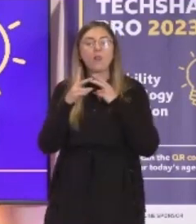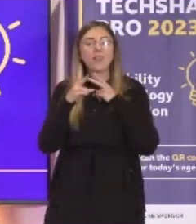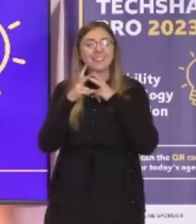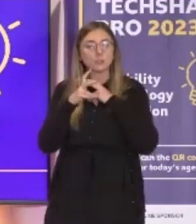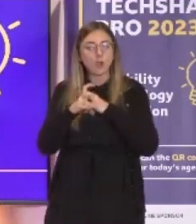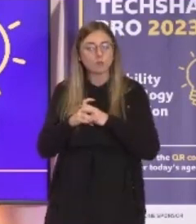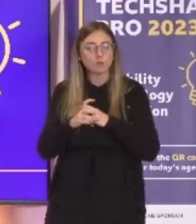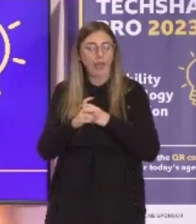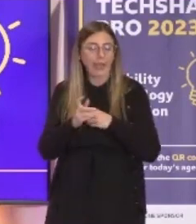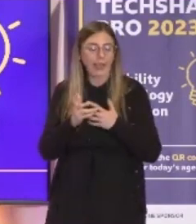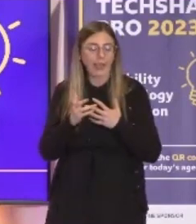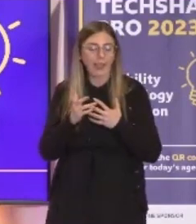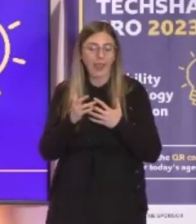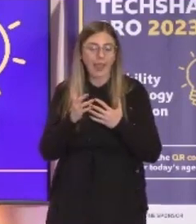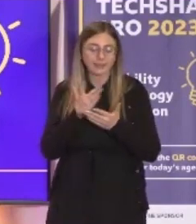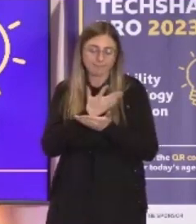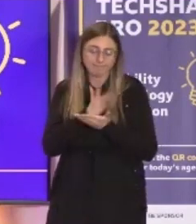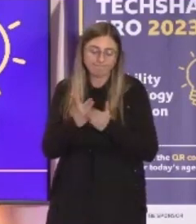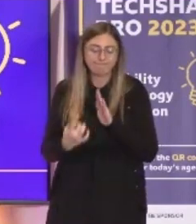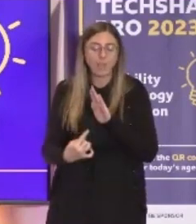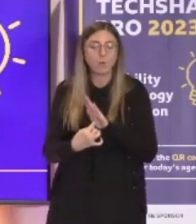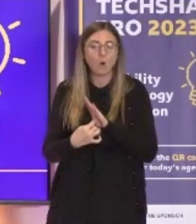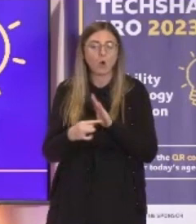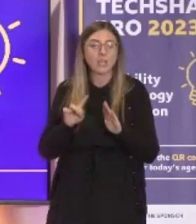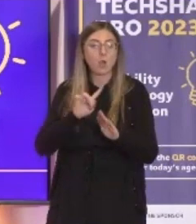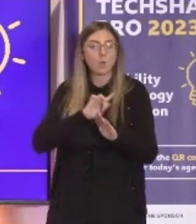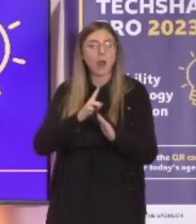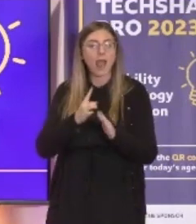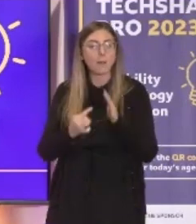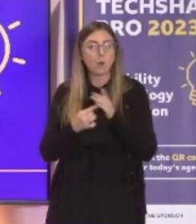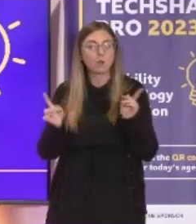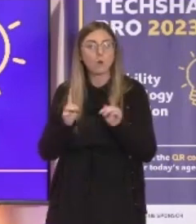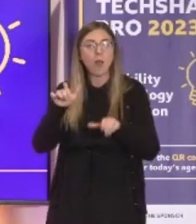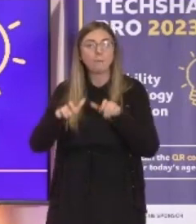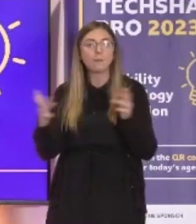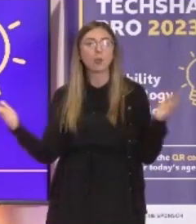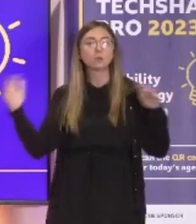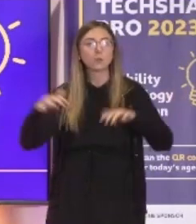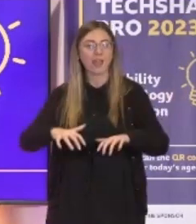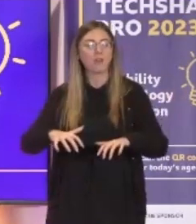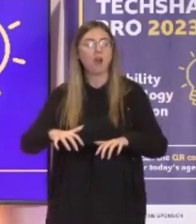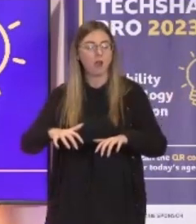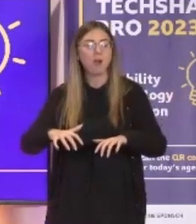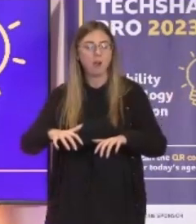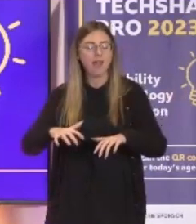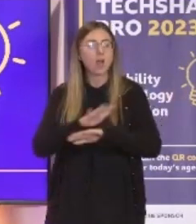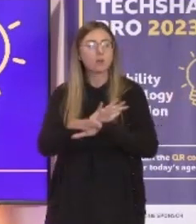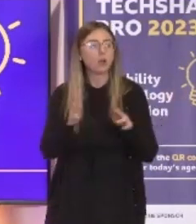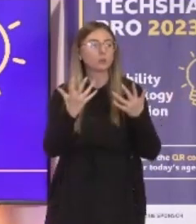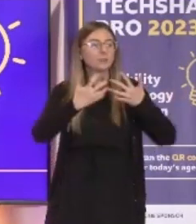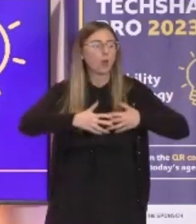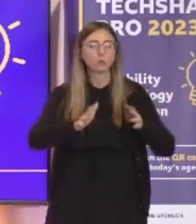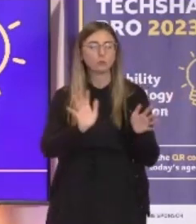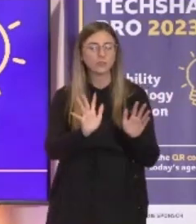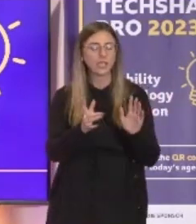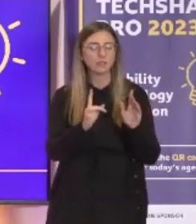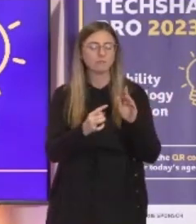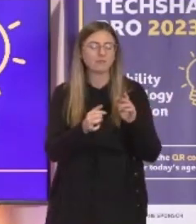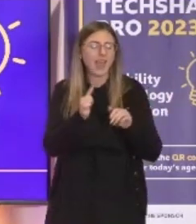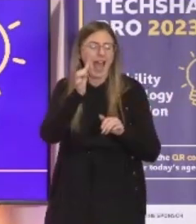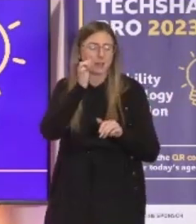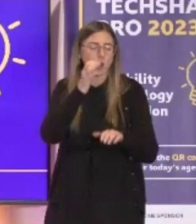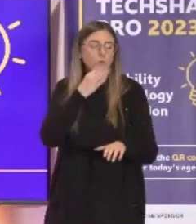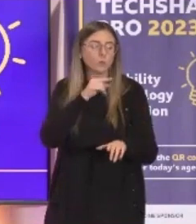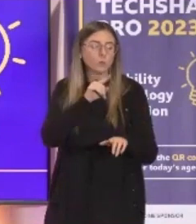So because it's about bringing people together, and it's not just about discovering what the technology is capable of. I also love the fact that you're using